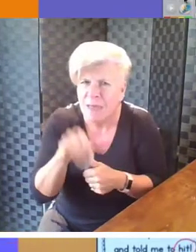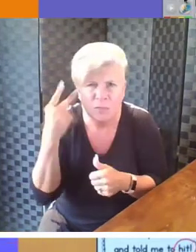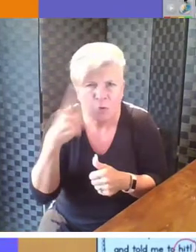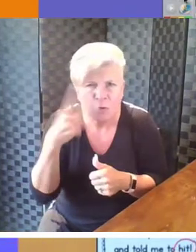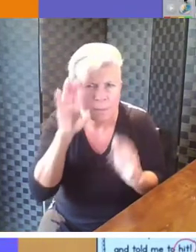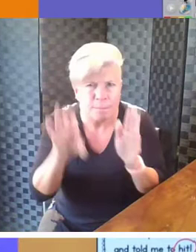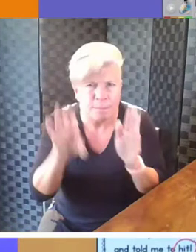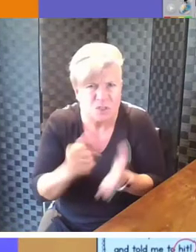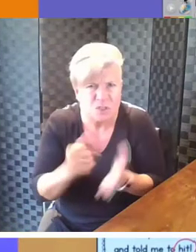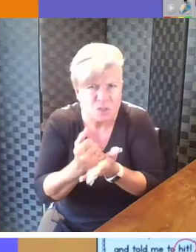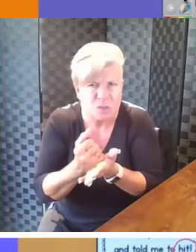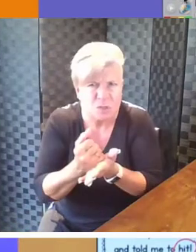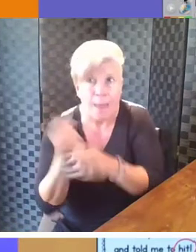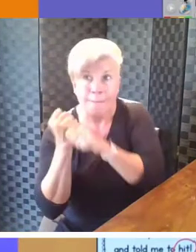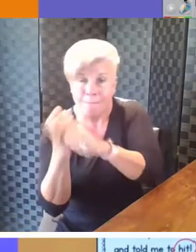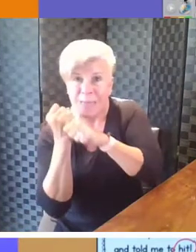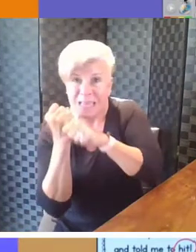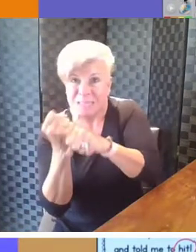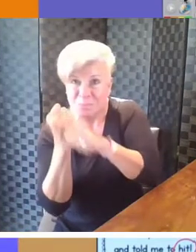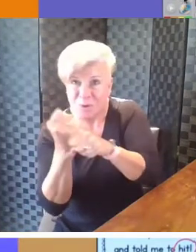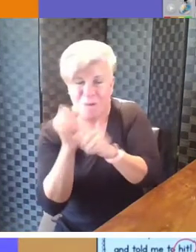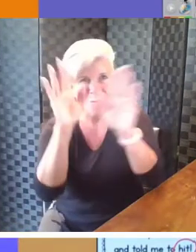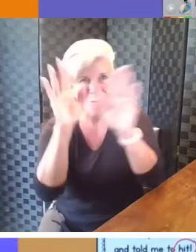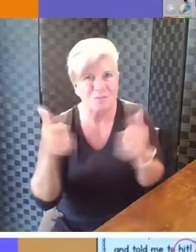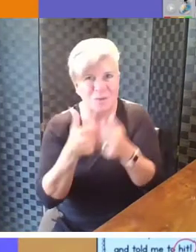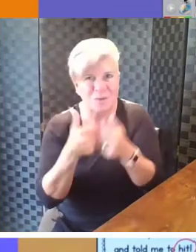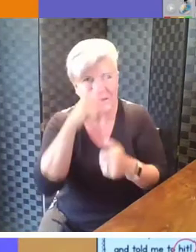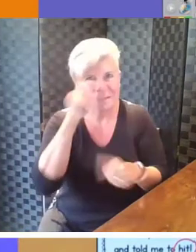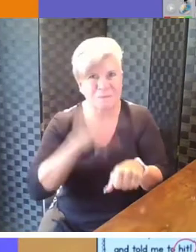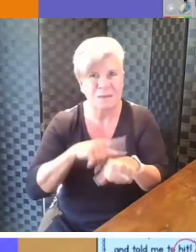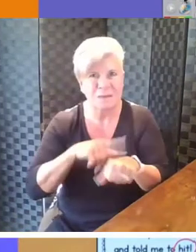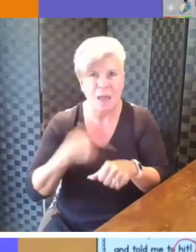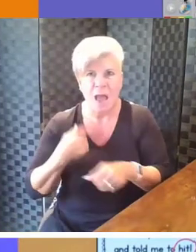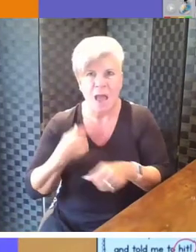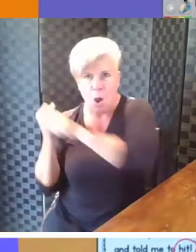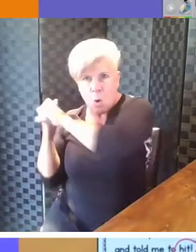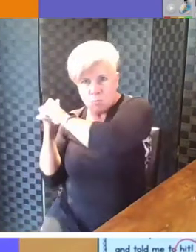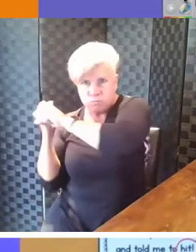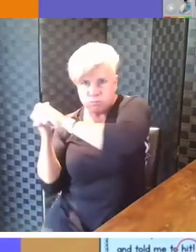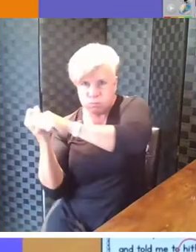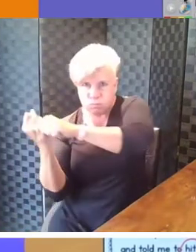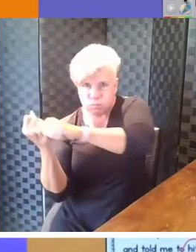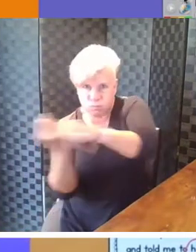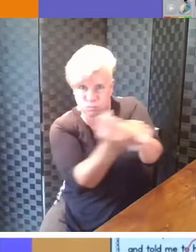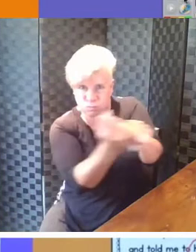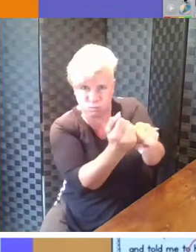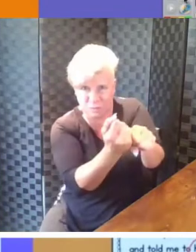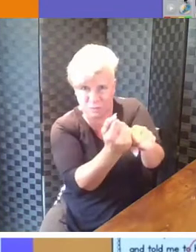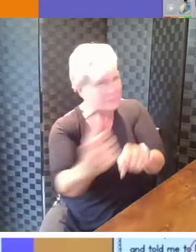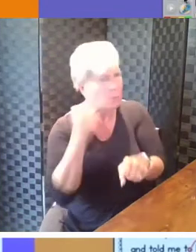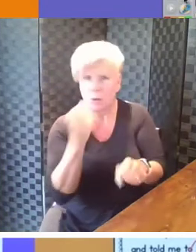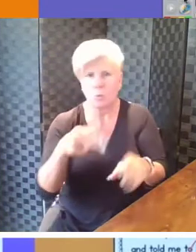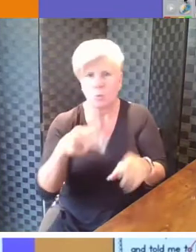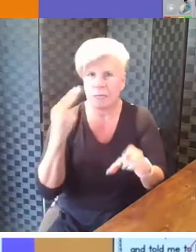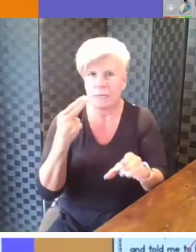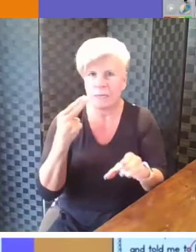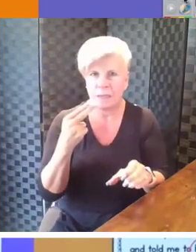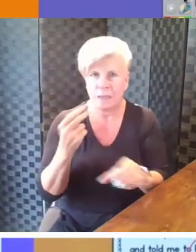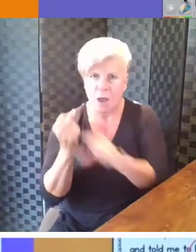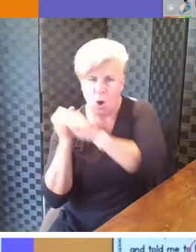a clue. They're playing baseball. That's a great game to play in the summer. I swung the bat. I wouldn't quit.